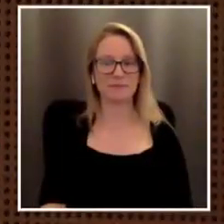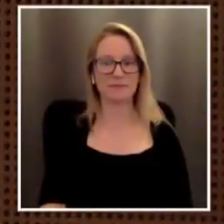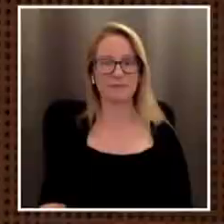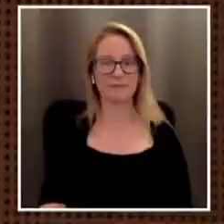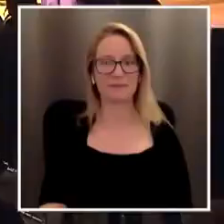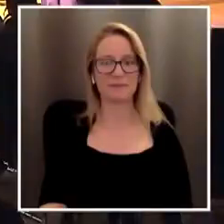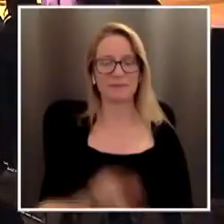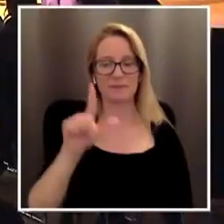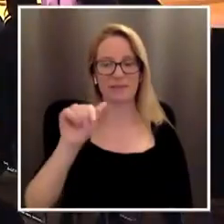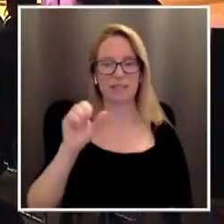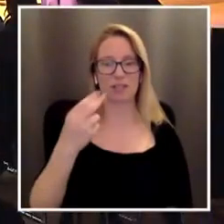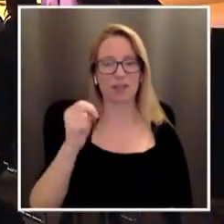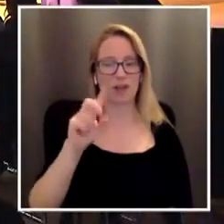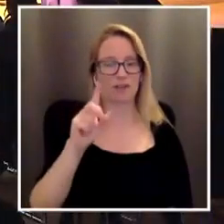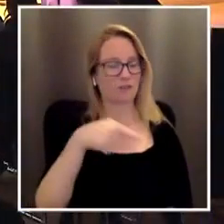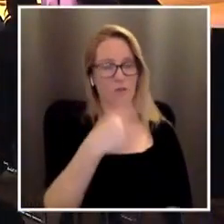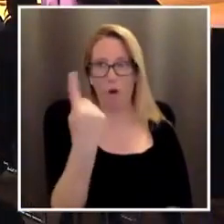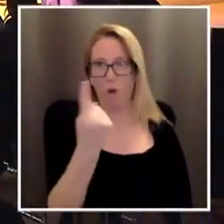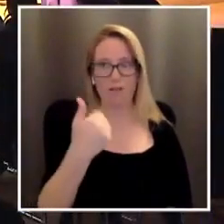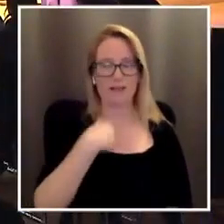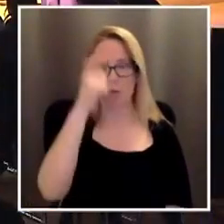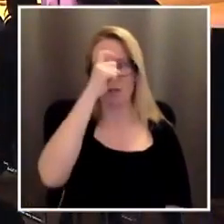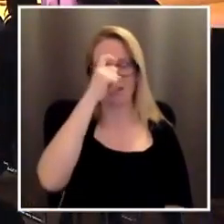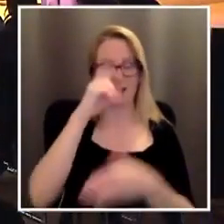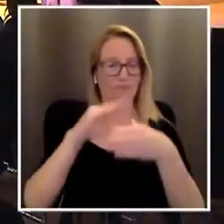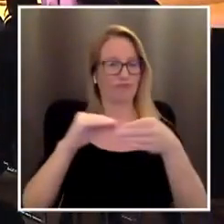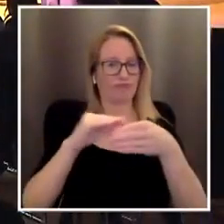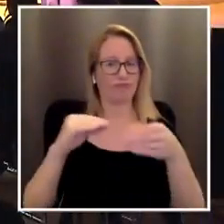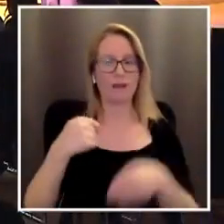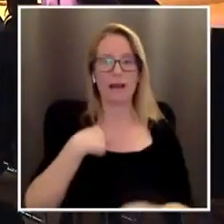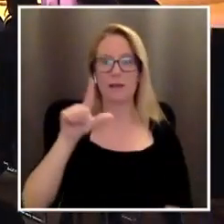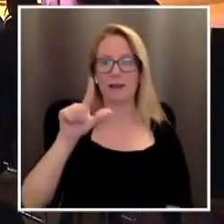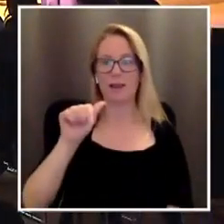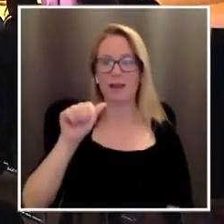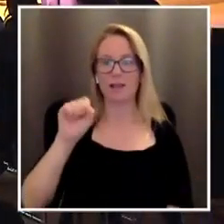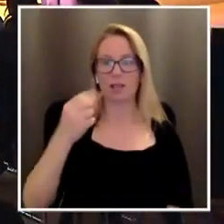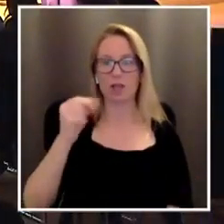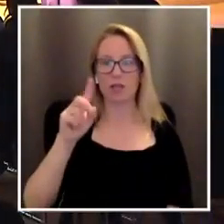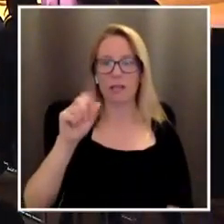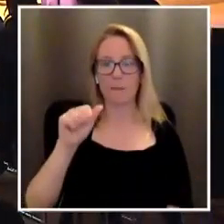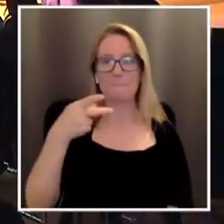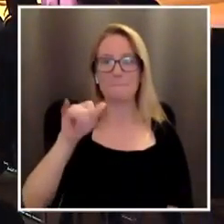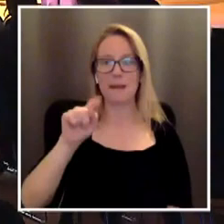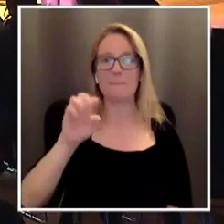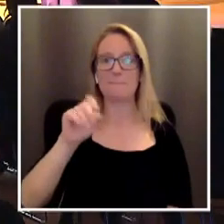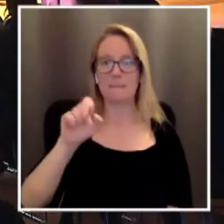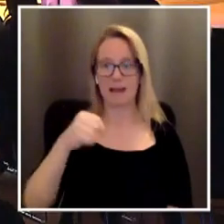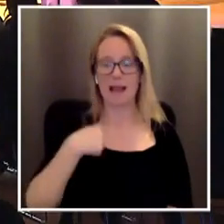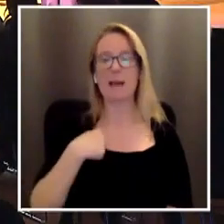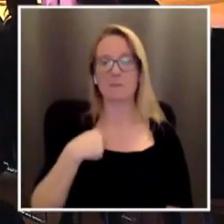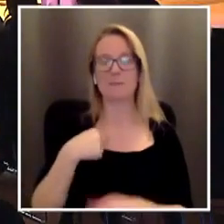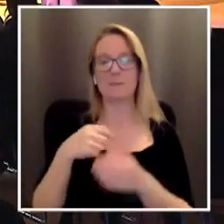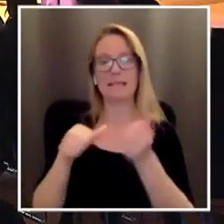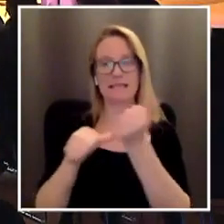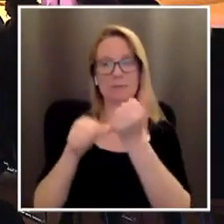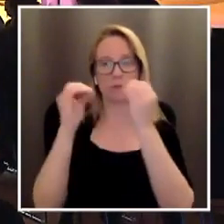Always bring the wisdom. I'm LaShonda Pittman. I'm an assistant professor in American Ethnic